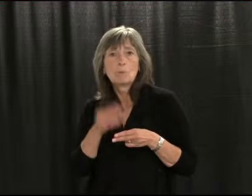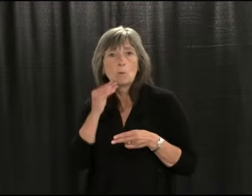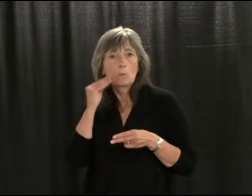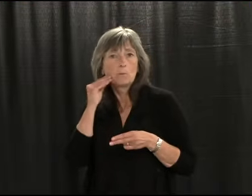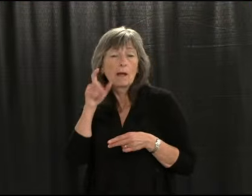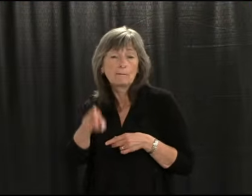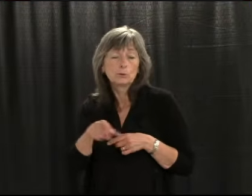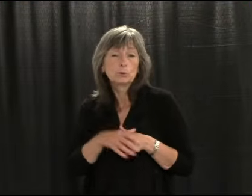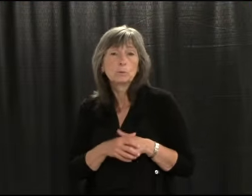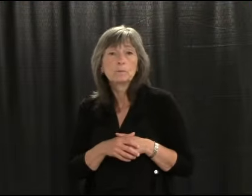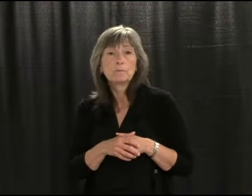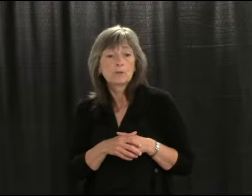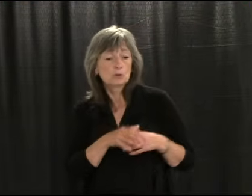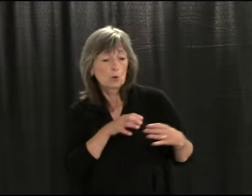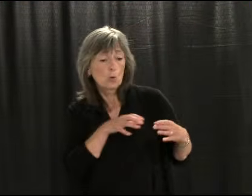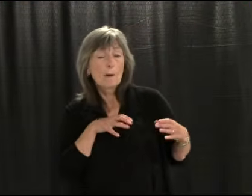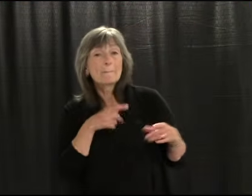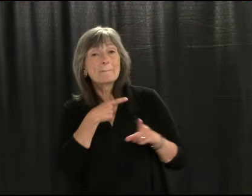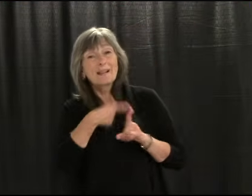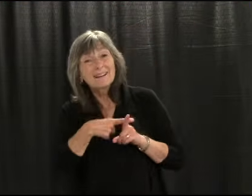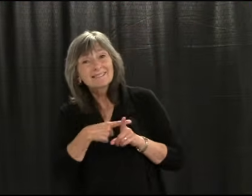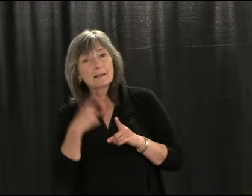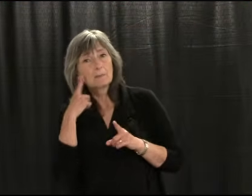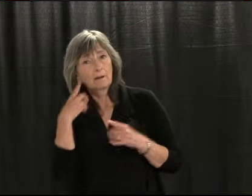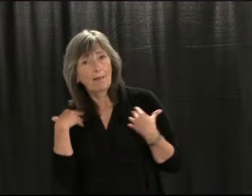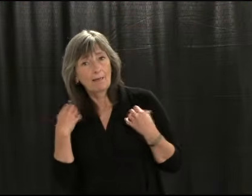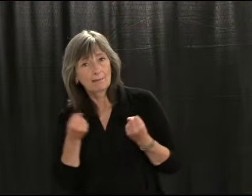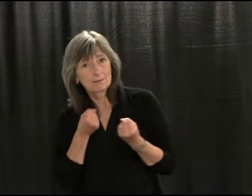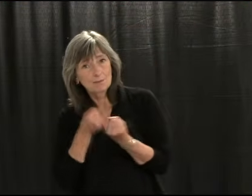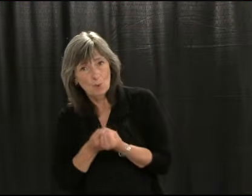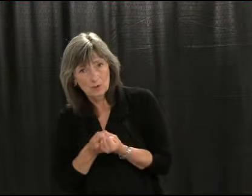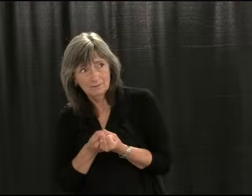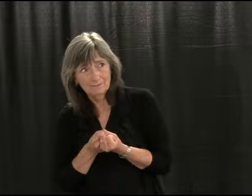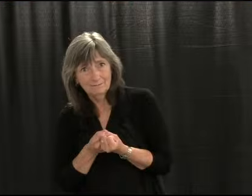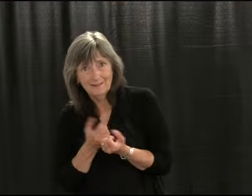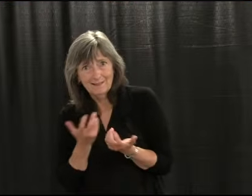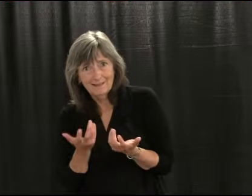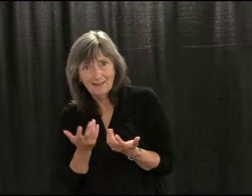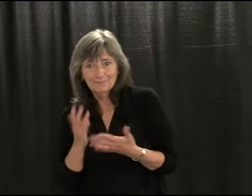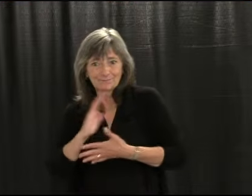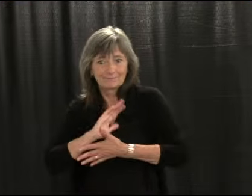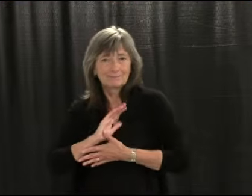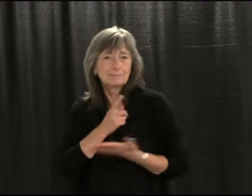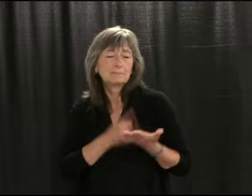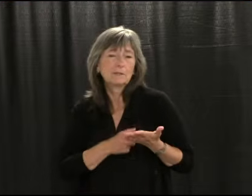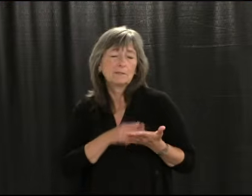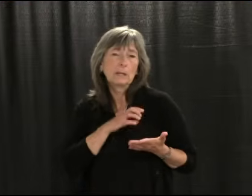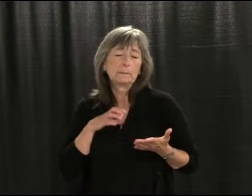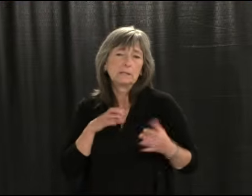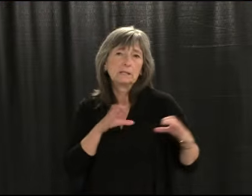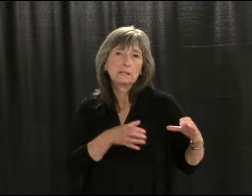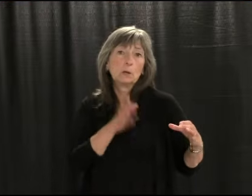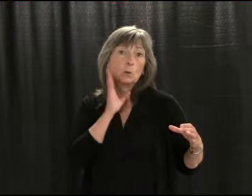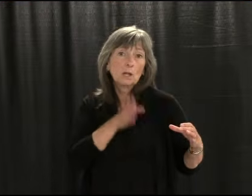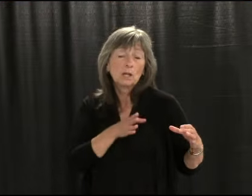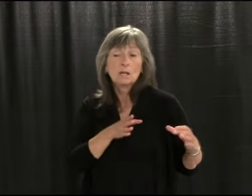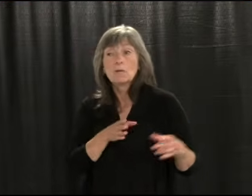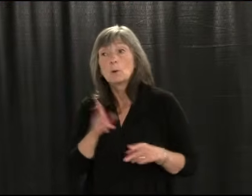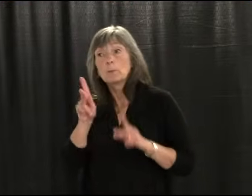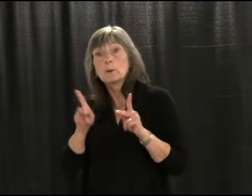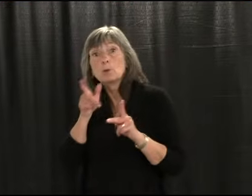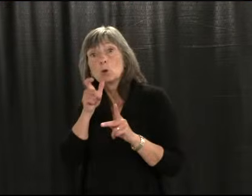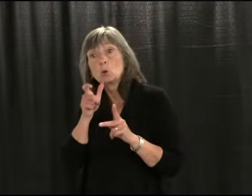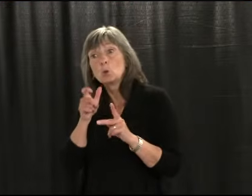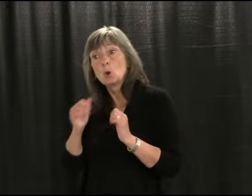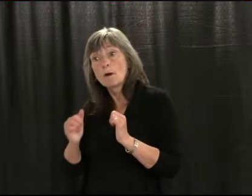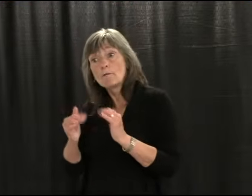they will look at is potentially with mental health supports is how do we gather the information and convey it to not only people that have lost their homes, but